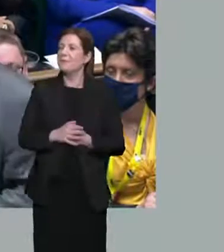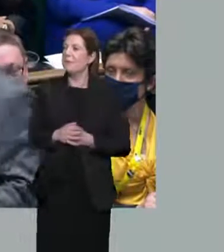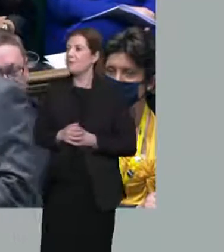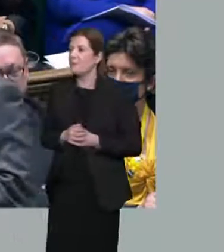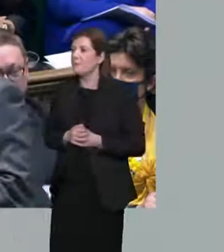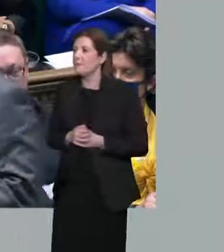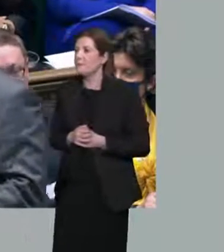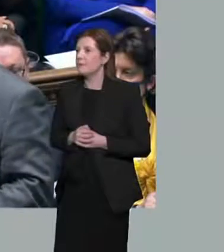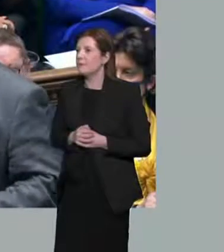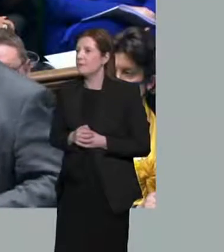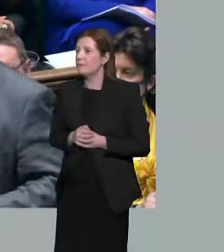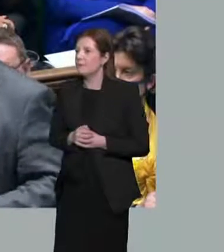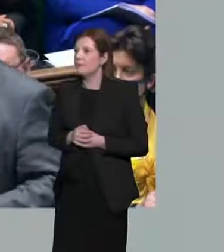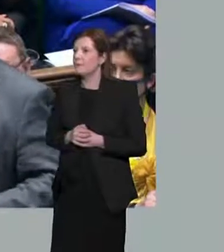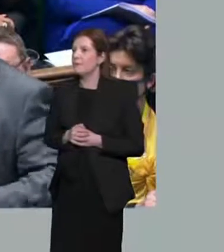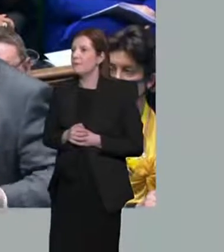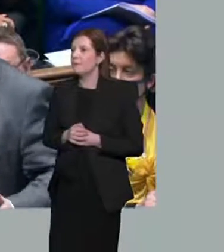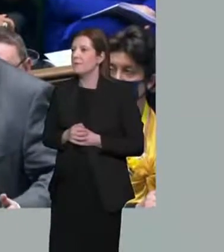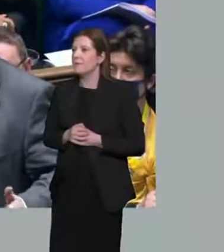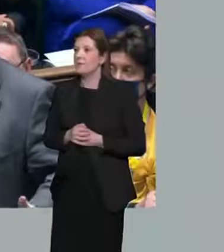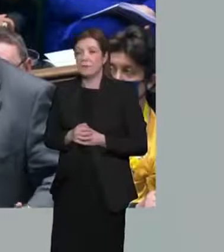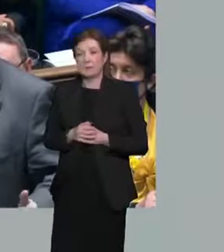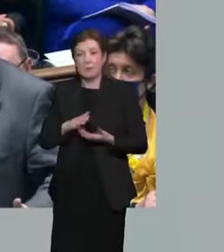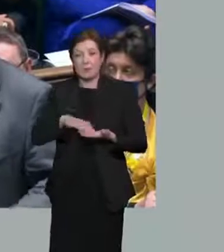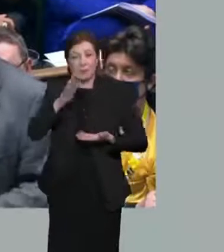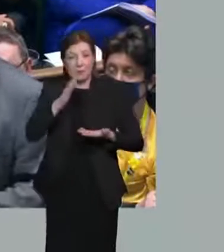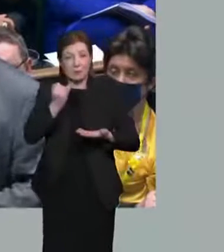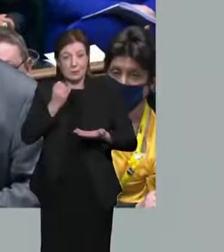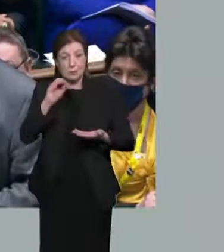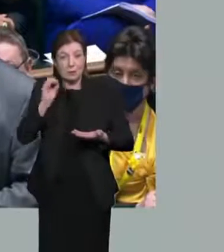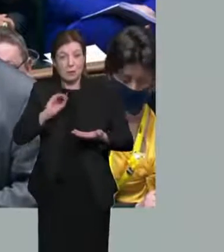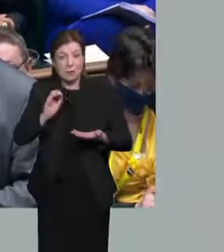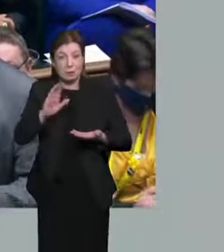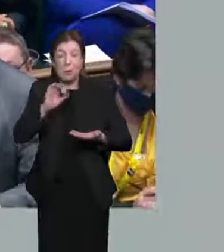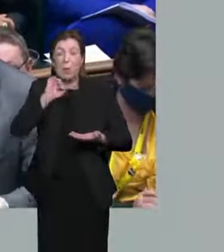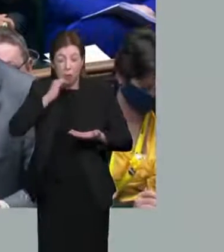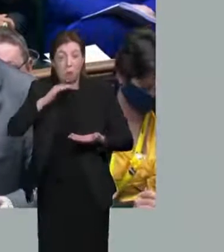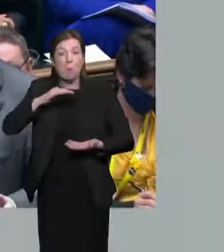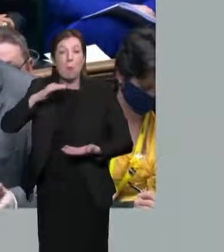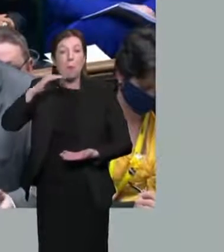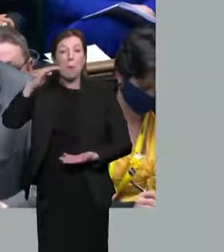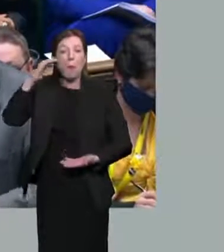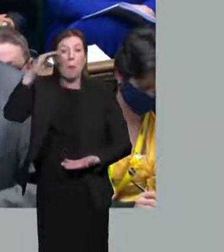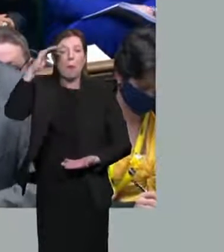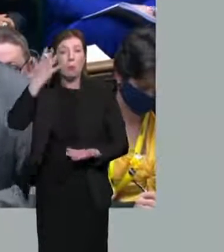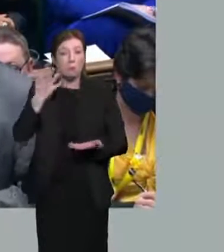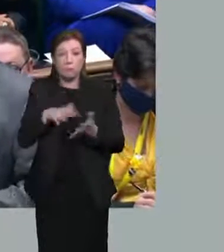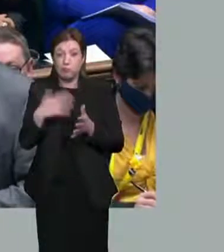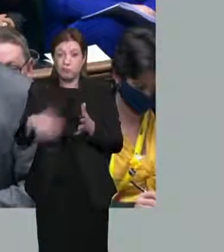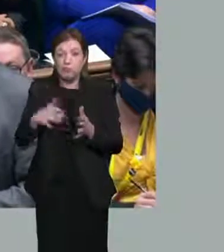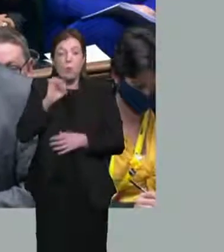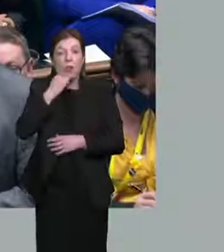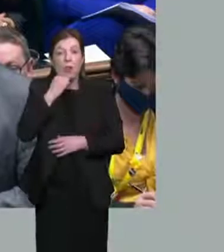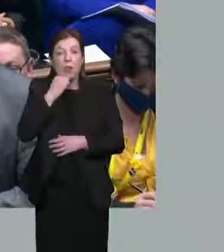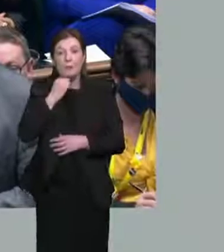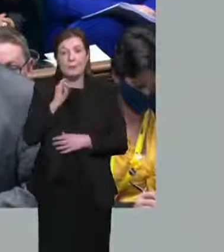Can I say to the Prime Minister that inflation is at 6% and increasing? We need to make sure that those the most vulnerable have